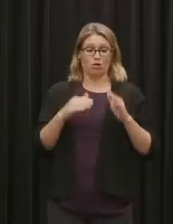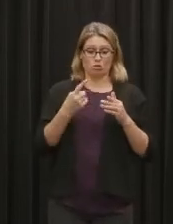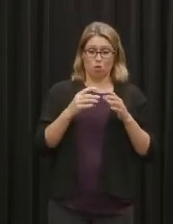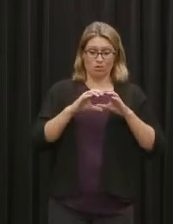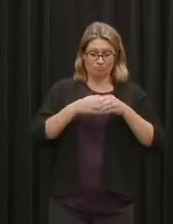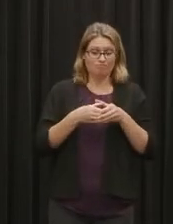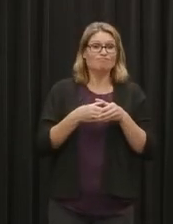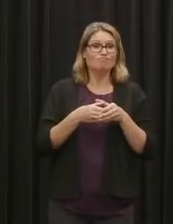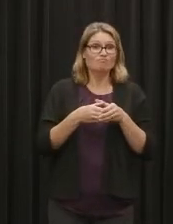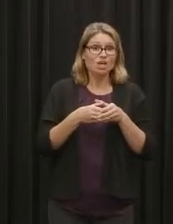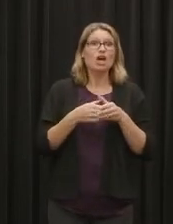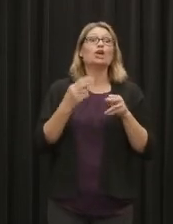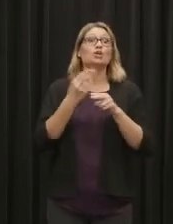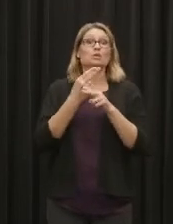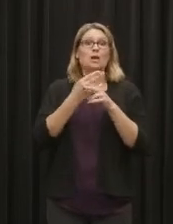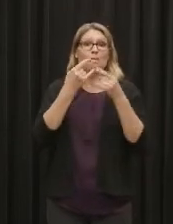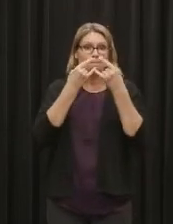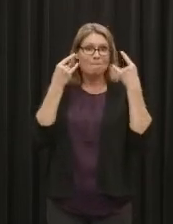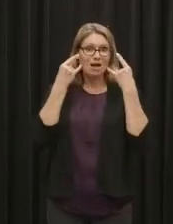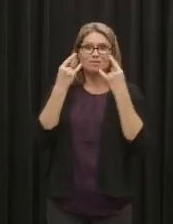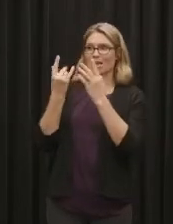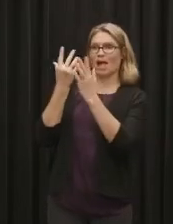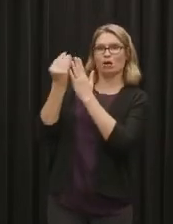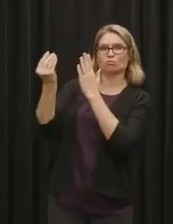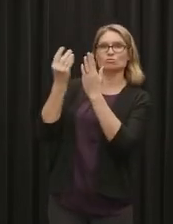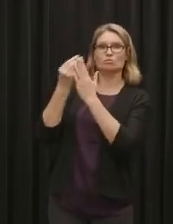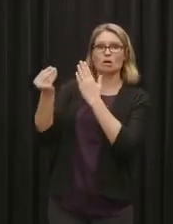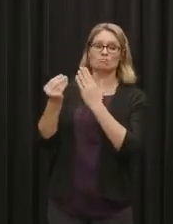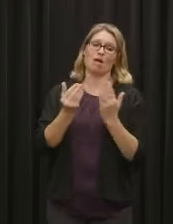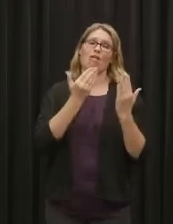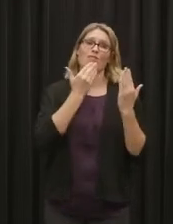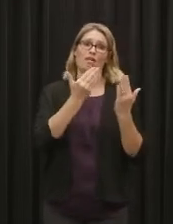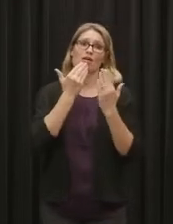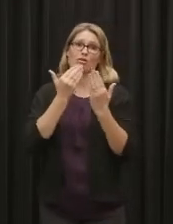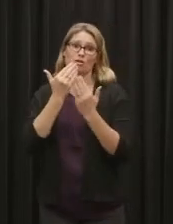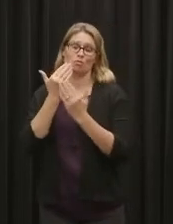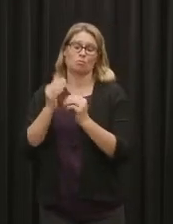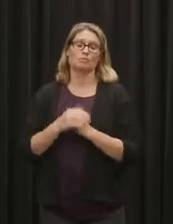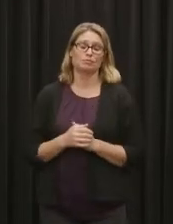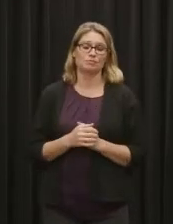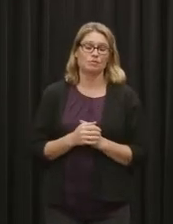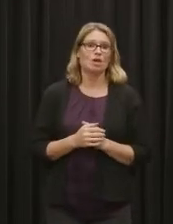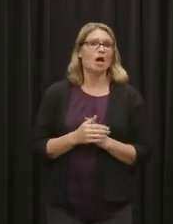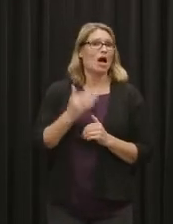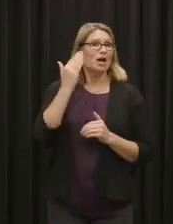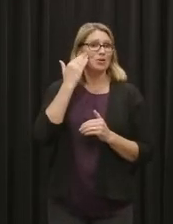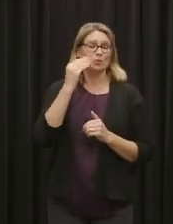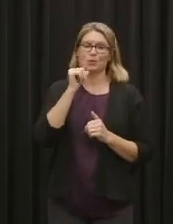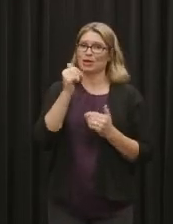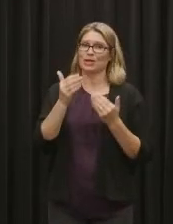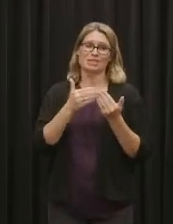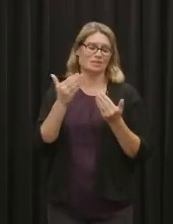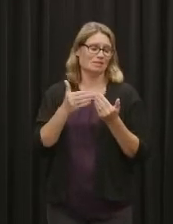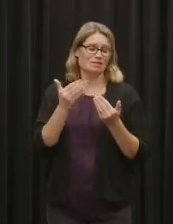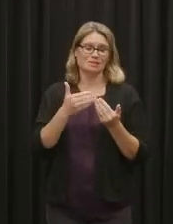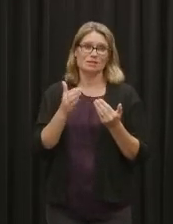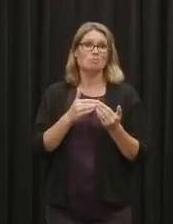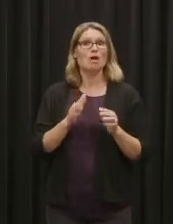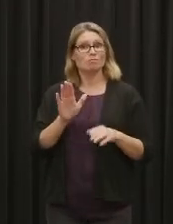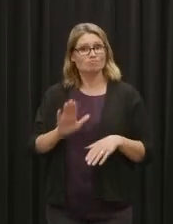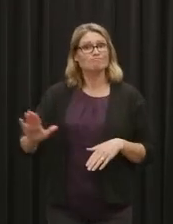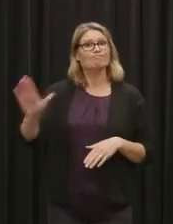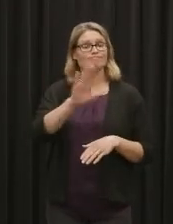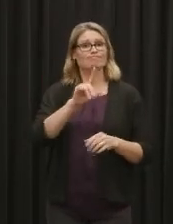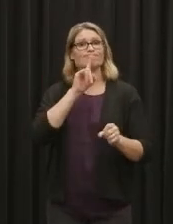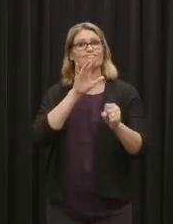bubble, and wearing a mask in all public spaces. I know it has not been easy, but your dedication